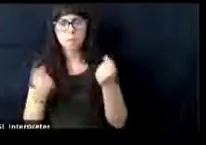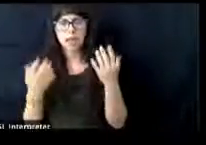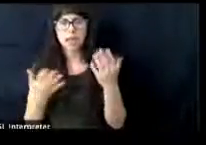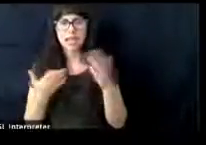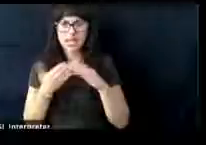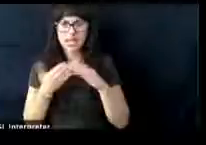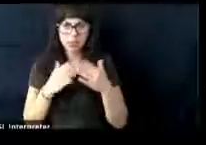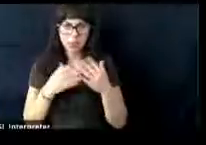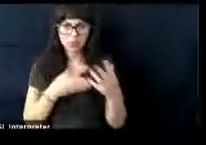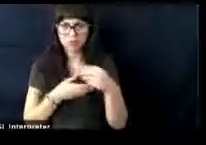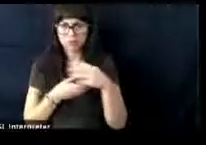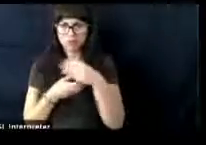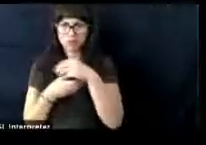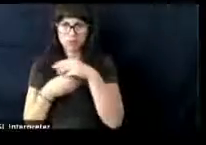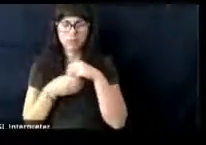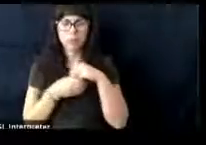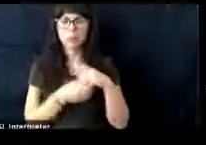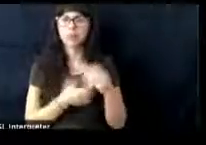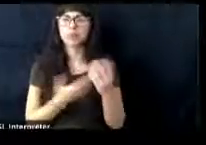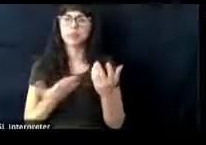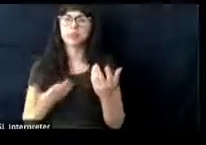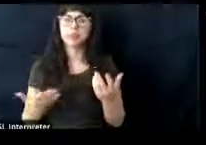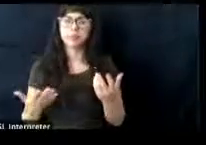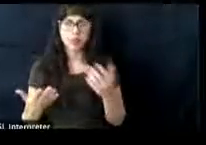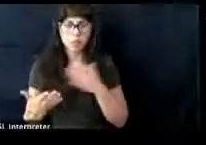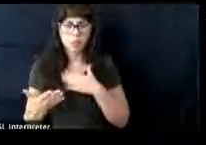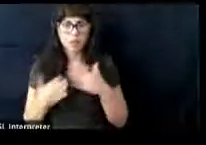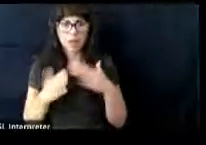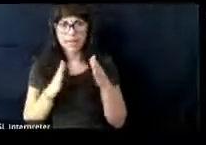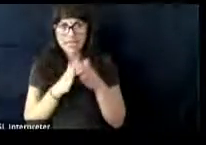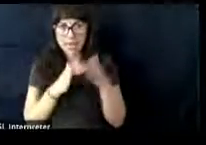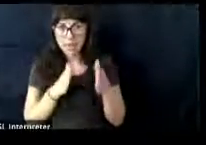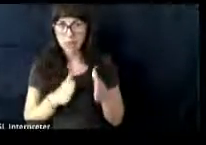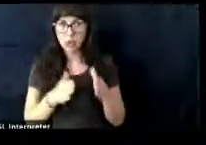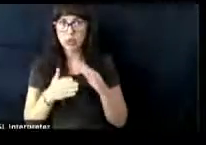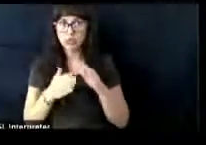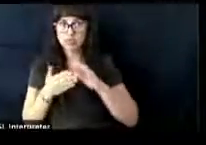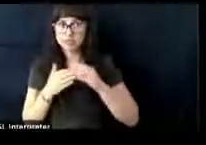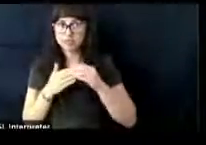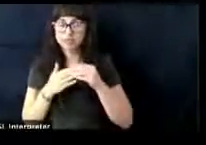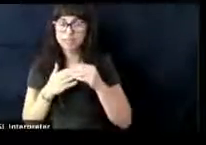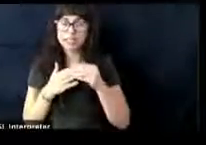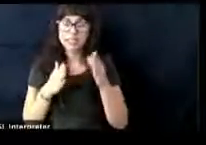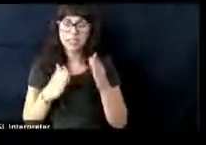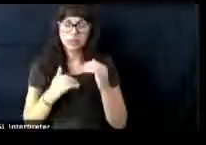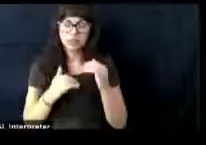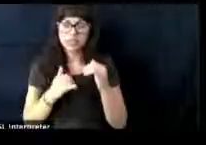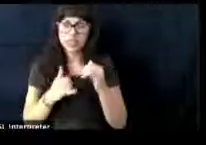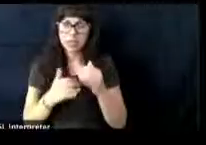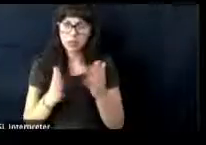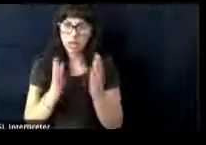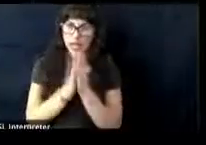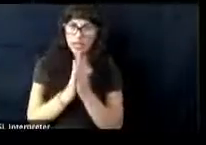the chorus of my neighbors and my fellow community leaders in asking you to keep the city of Long Beach intact and as